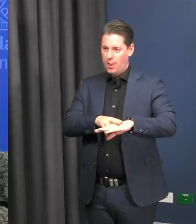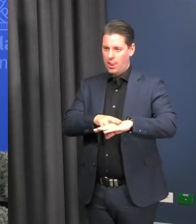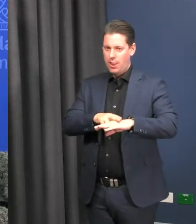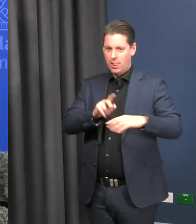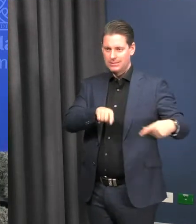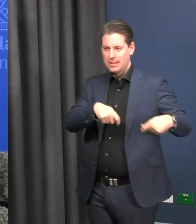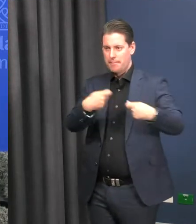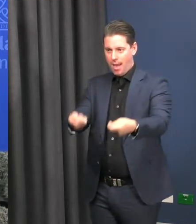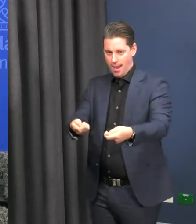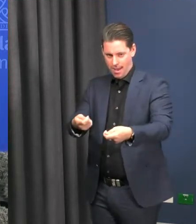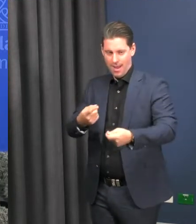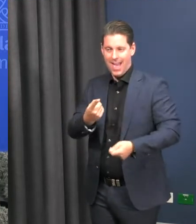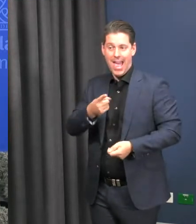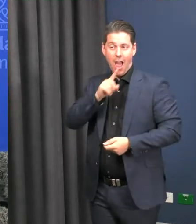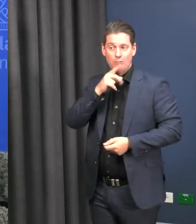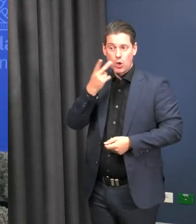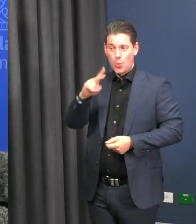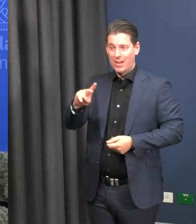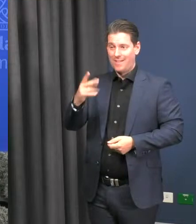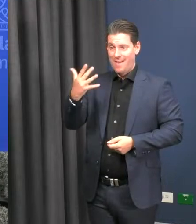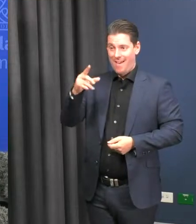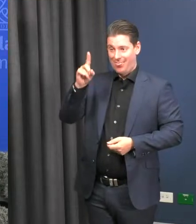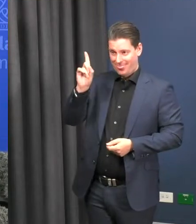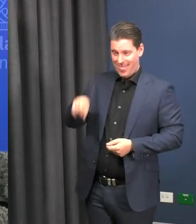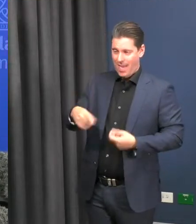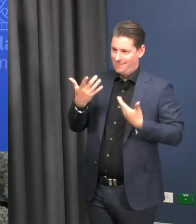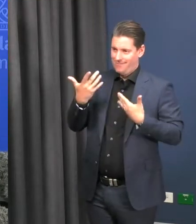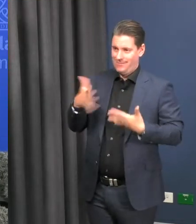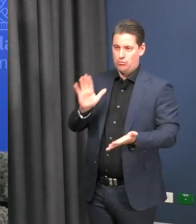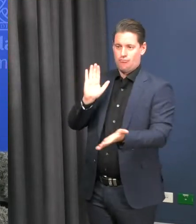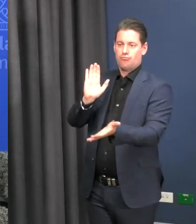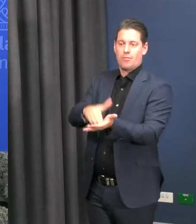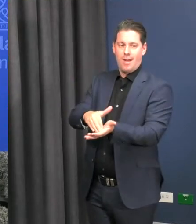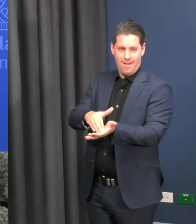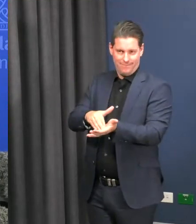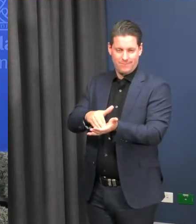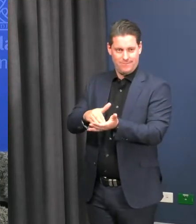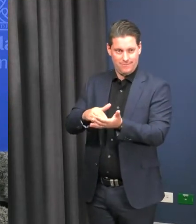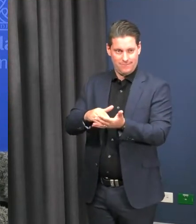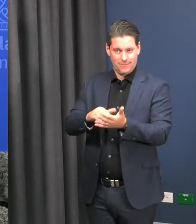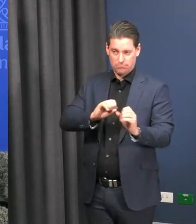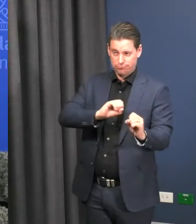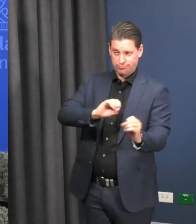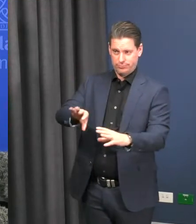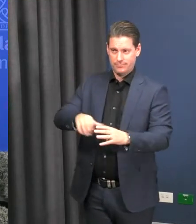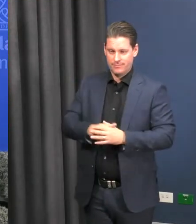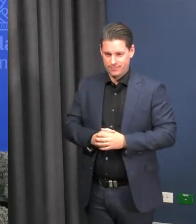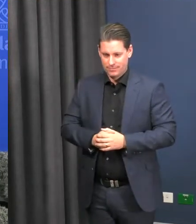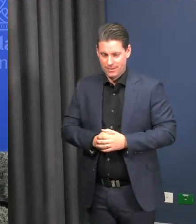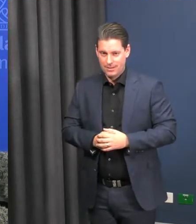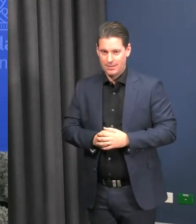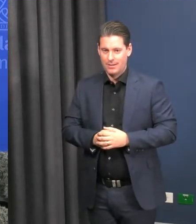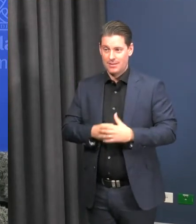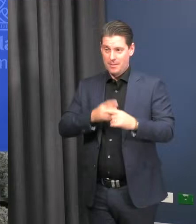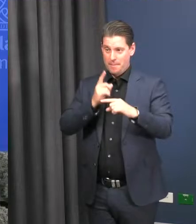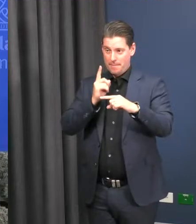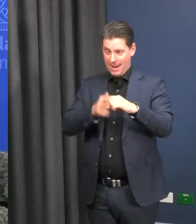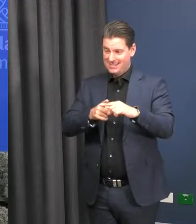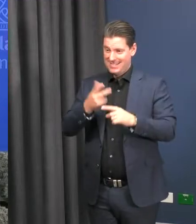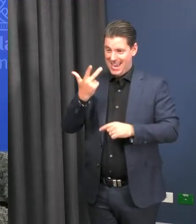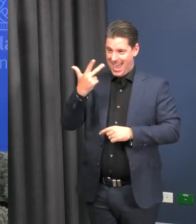125,000 of those have already been delivered. That's on top of the 80,000 that were